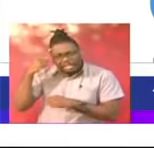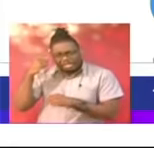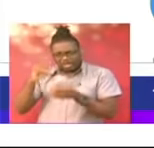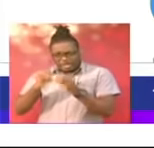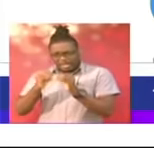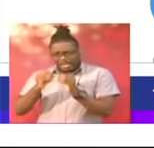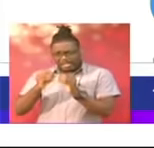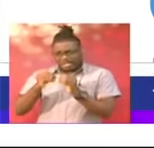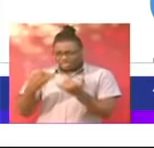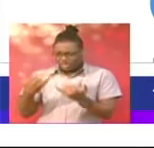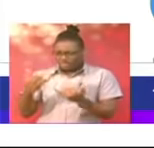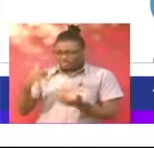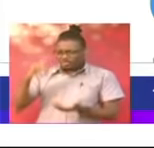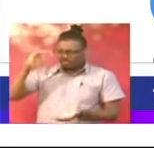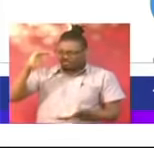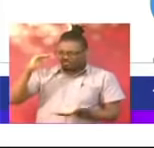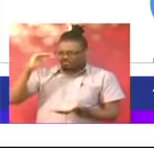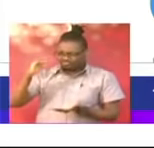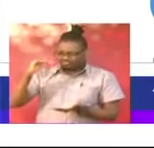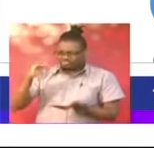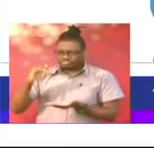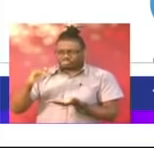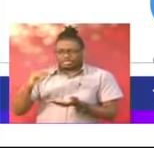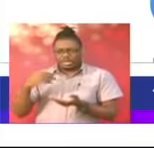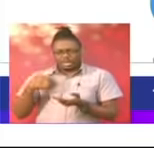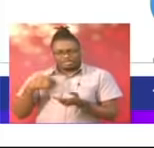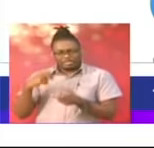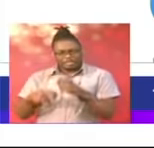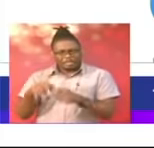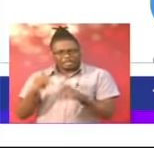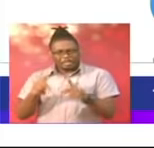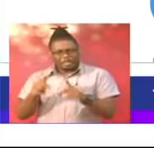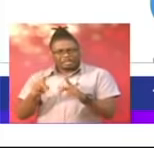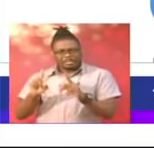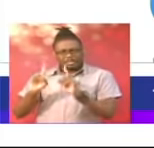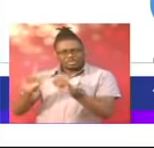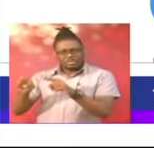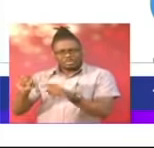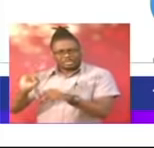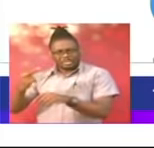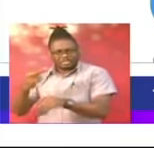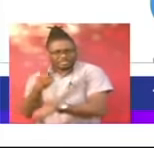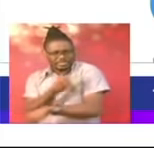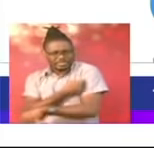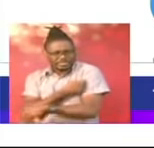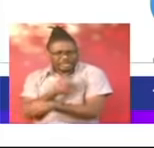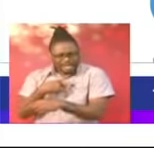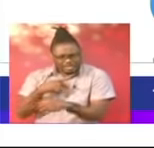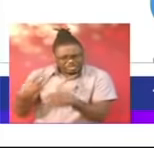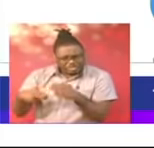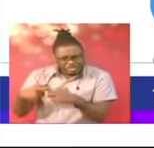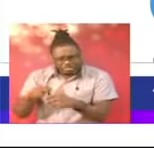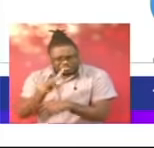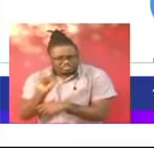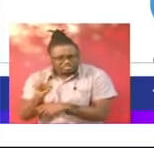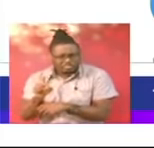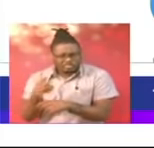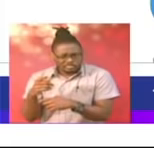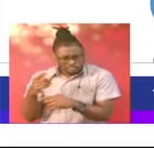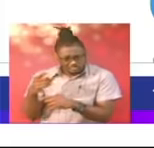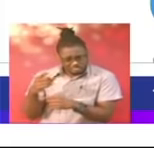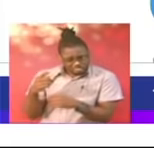there seem to be an issue with persons showing up for their second dose of the relevant COVID-19 vaccine?